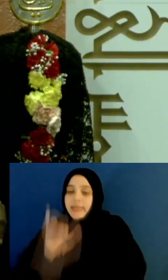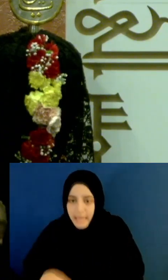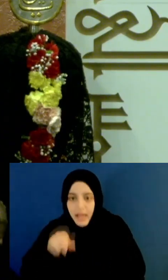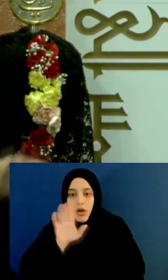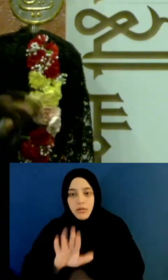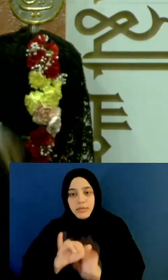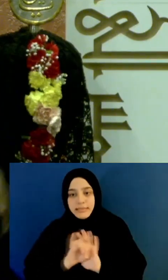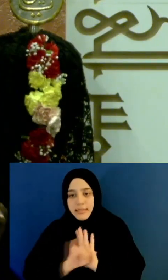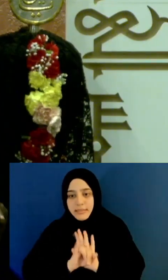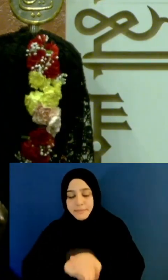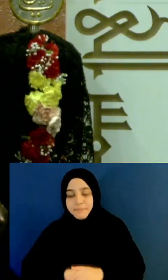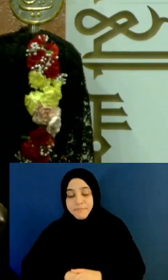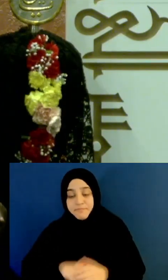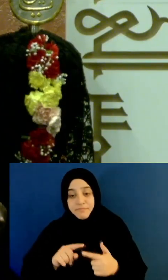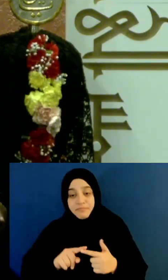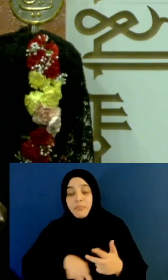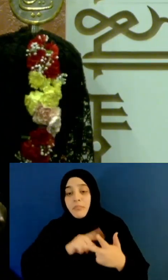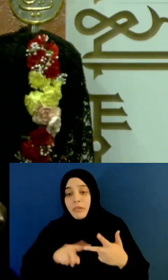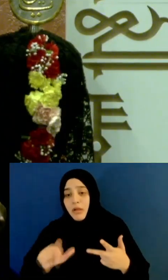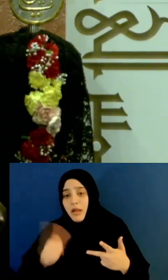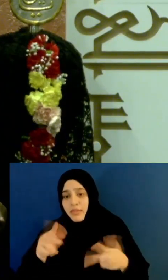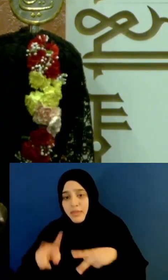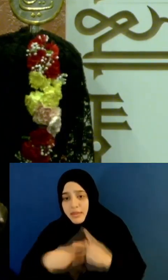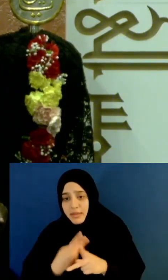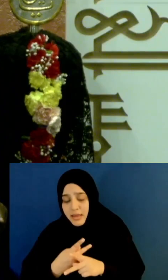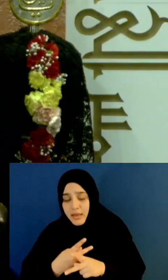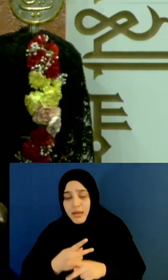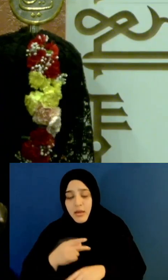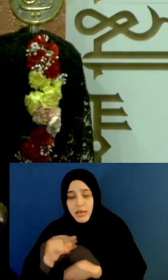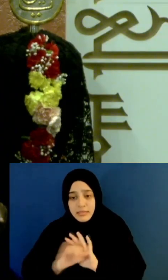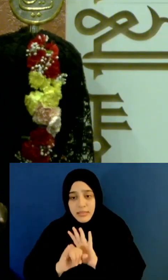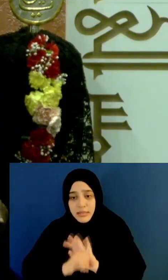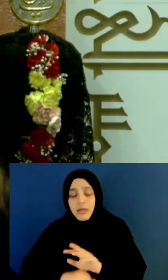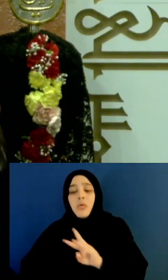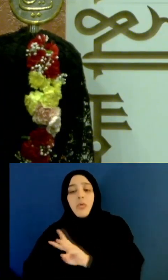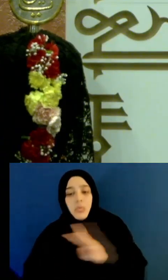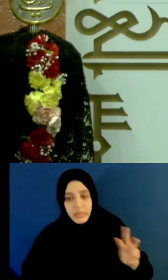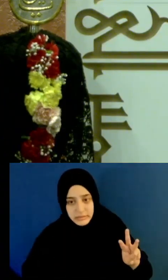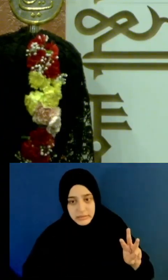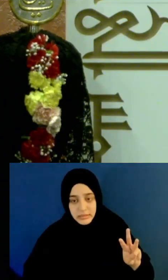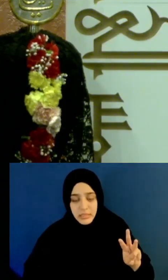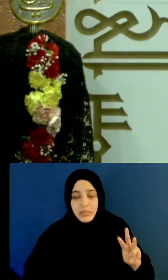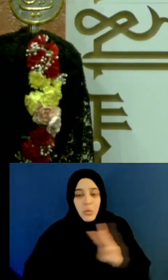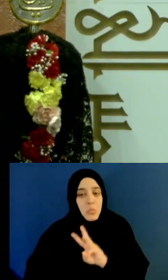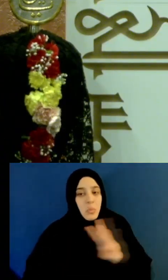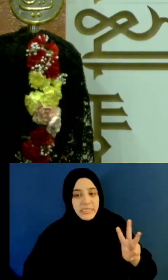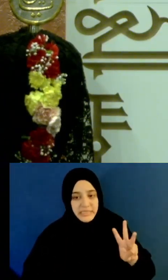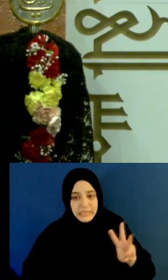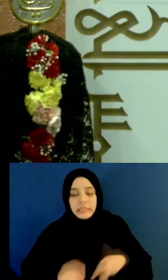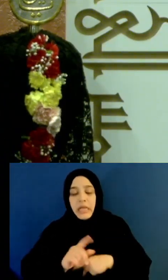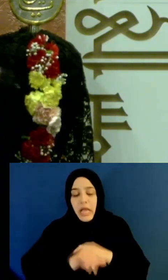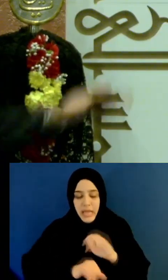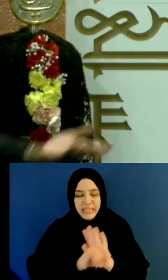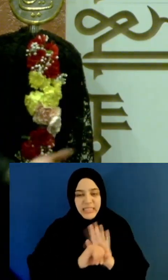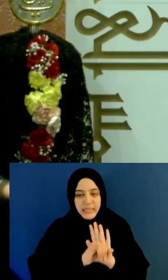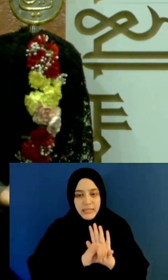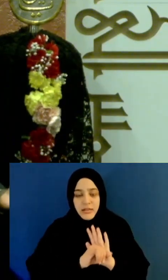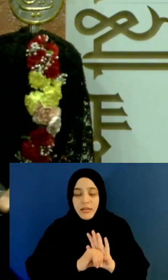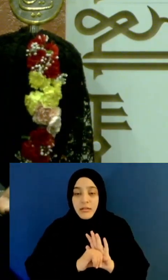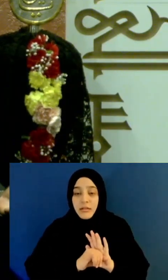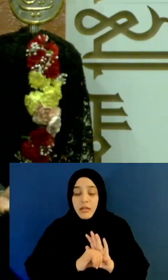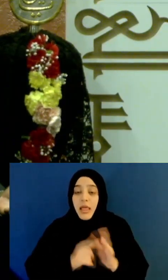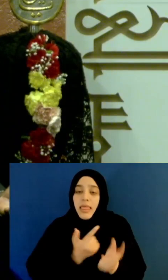The other form of identity is Western identity. From the liberalist perspective.